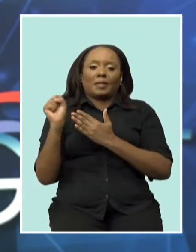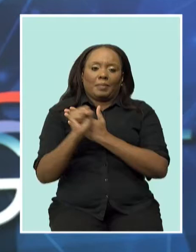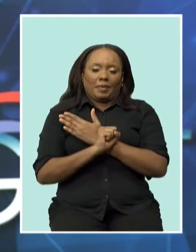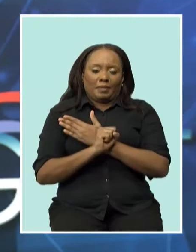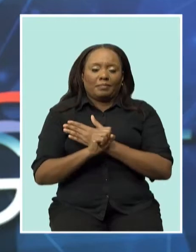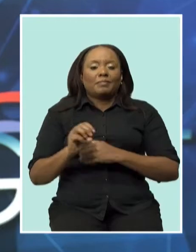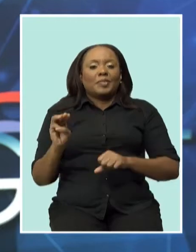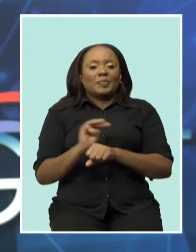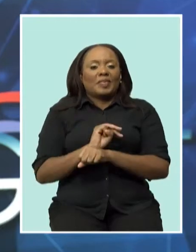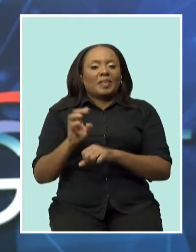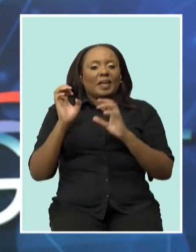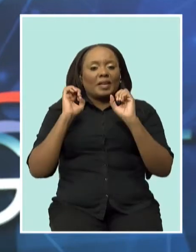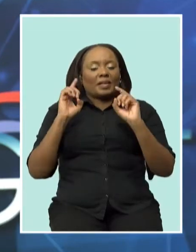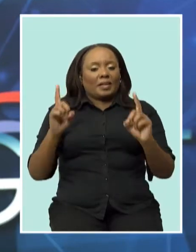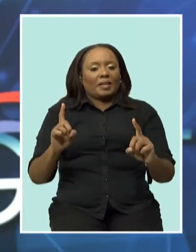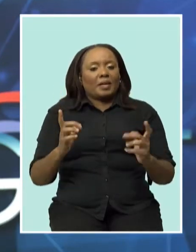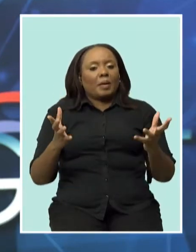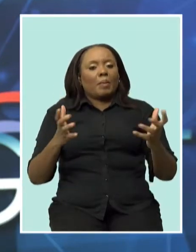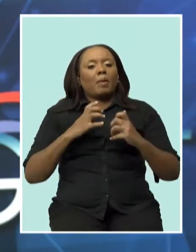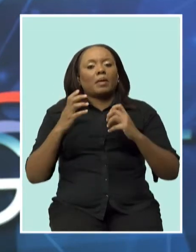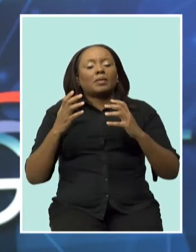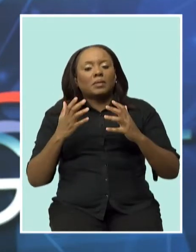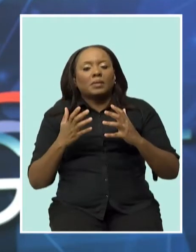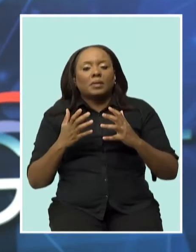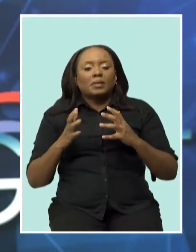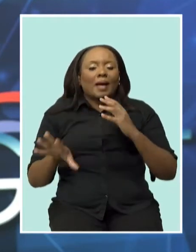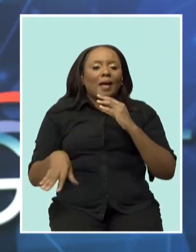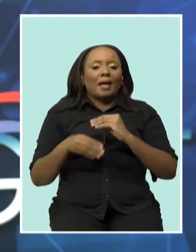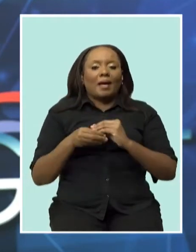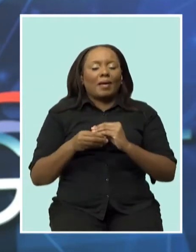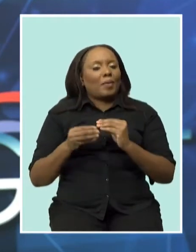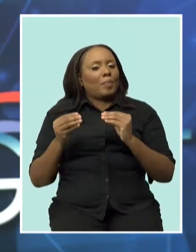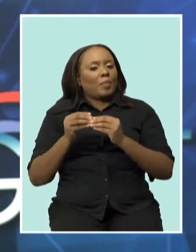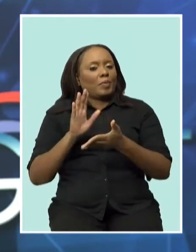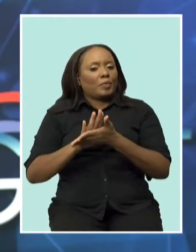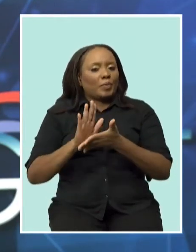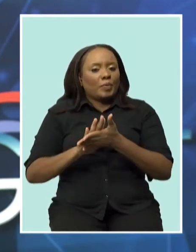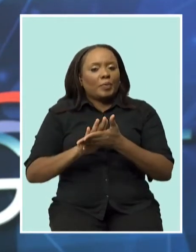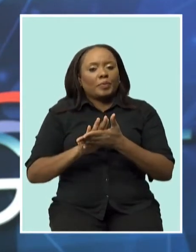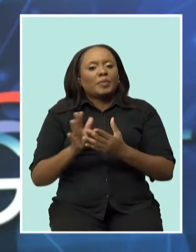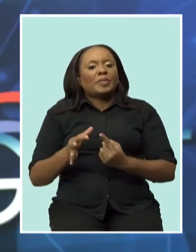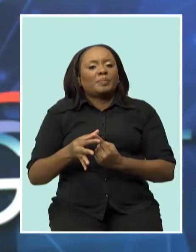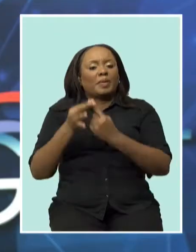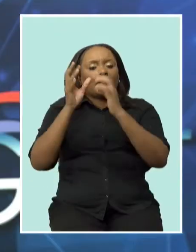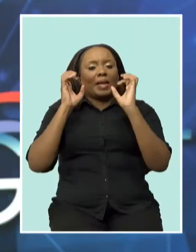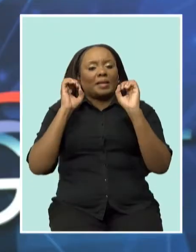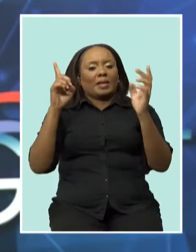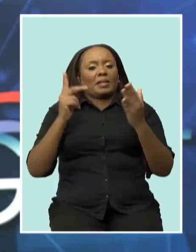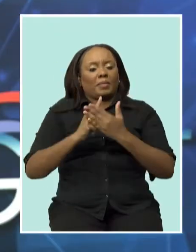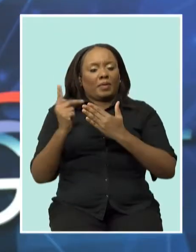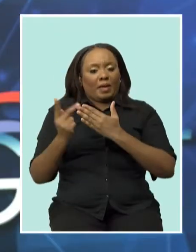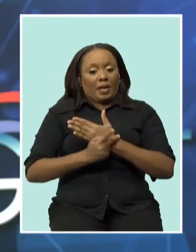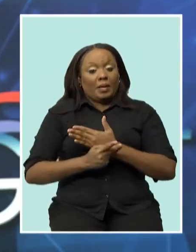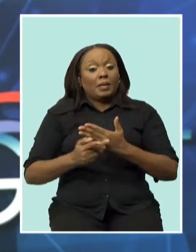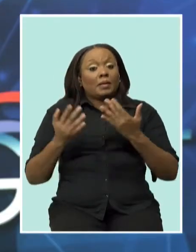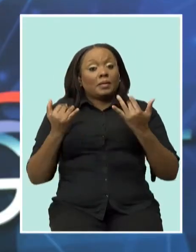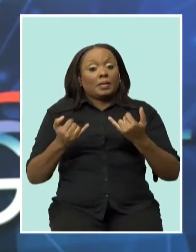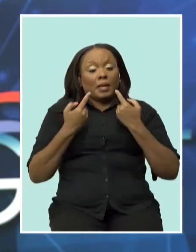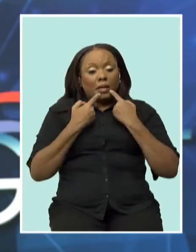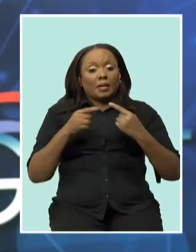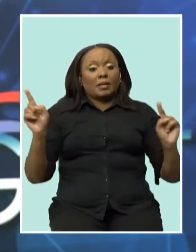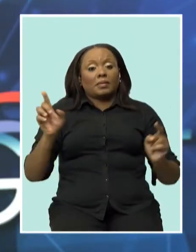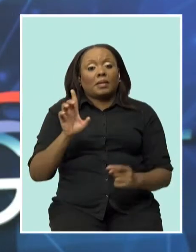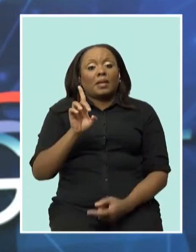Education plans to increase the number of schools offering special education programs. The announcement was made by the Deputy Chief